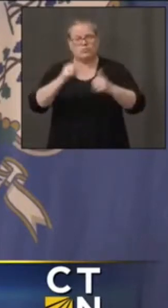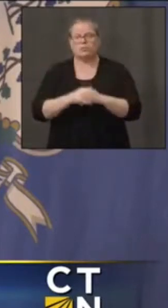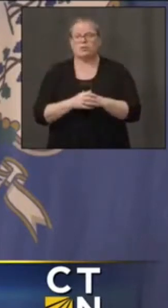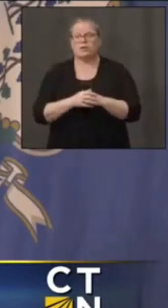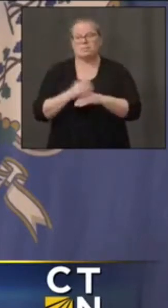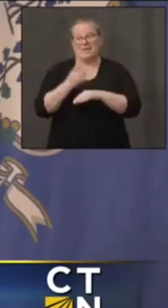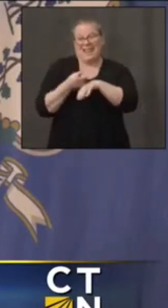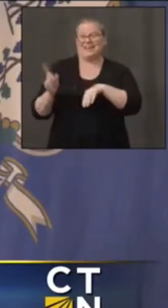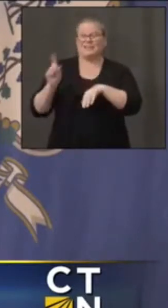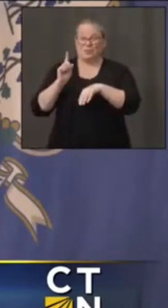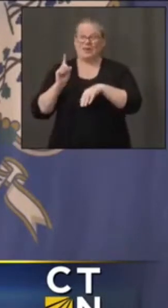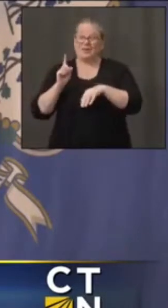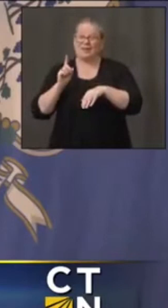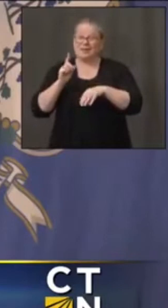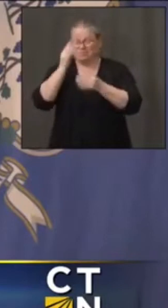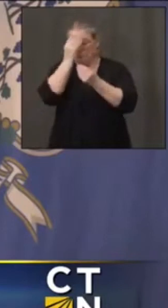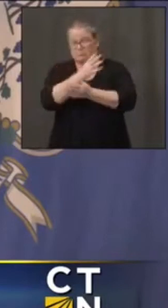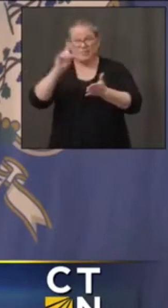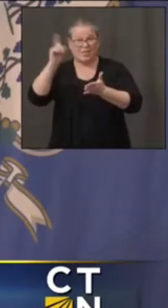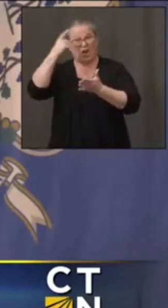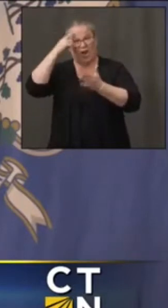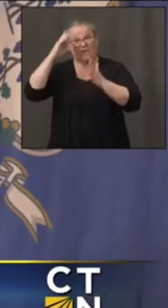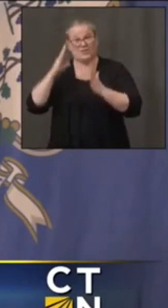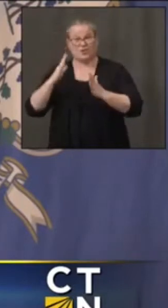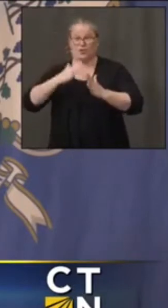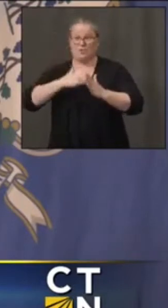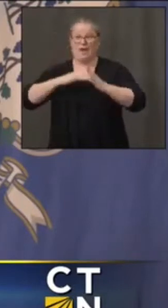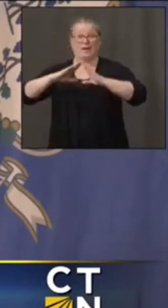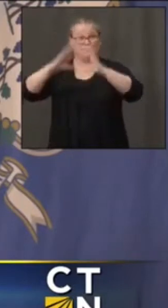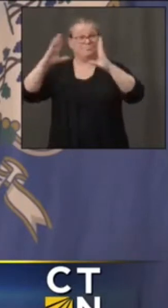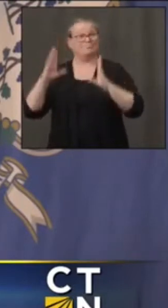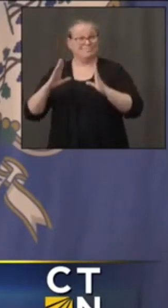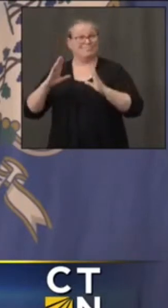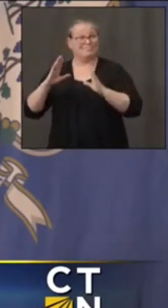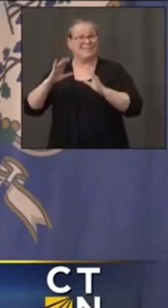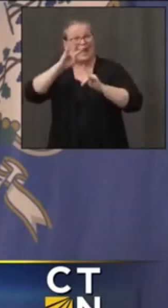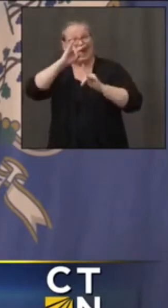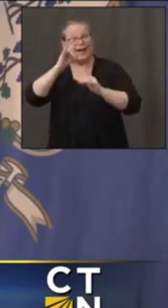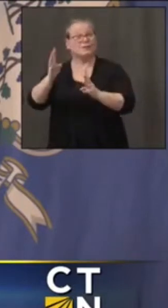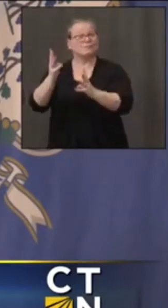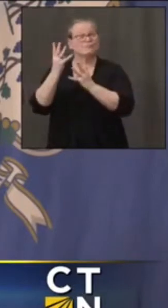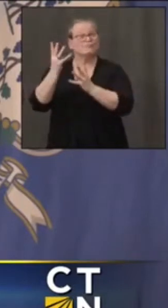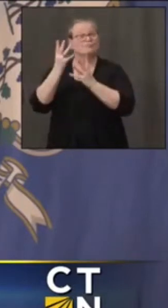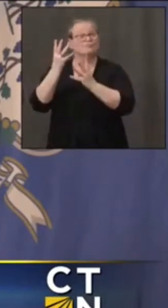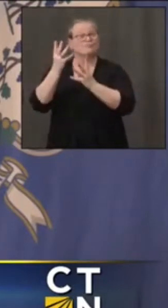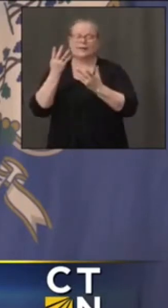we're going to lead by example there. As much as I love Halloween, this is not the year that we're going to do it at the residence.